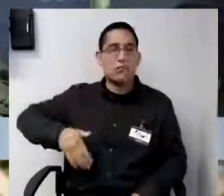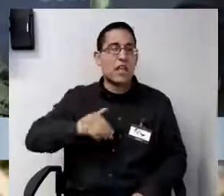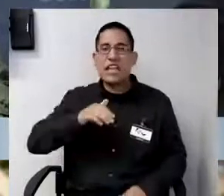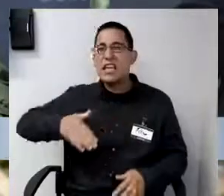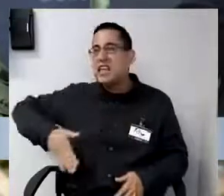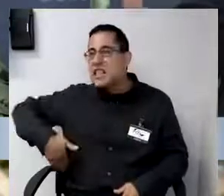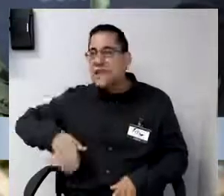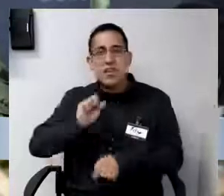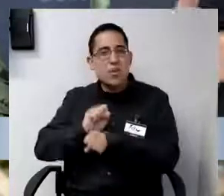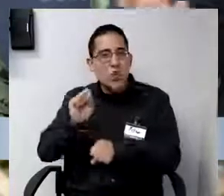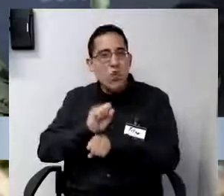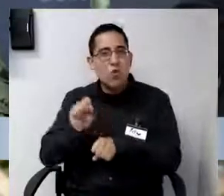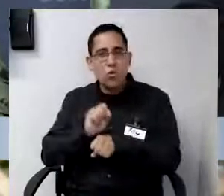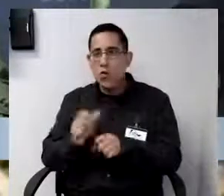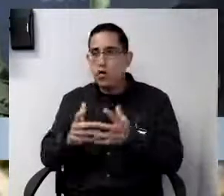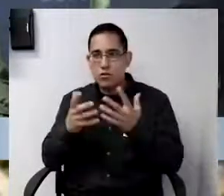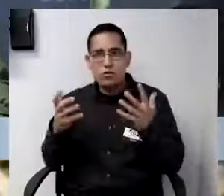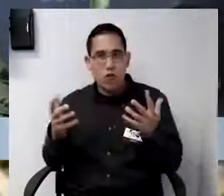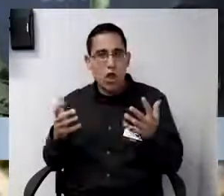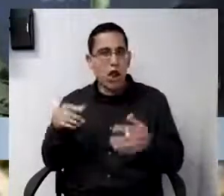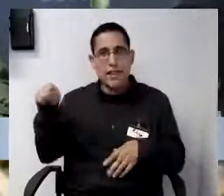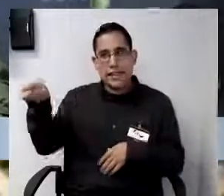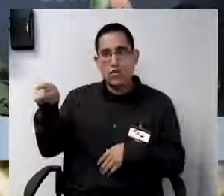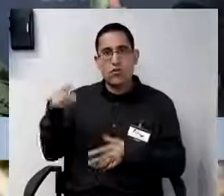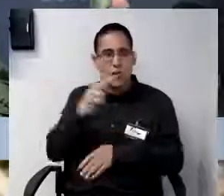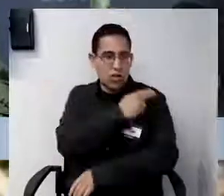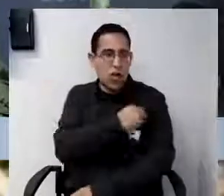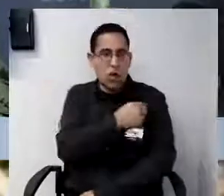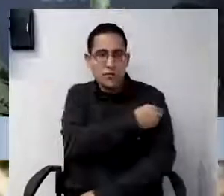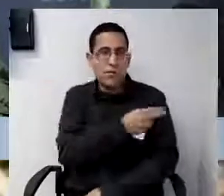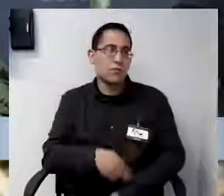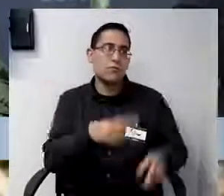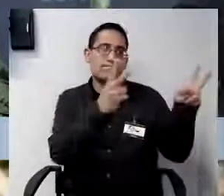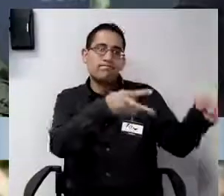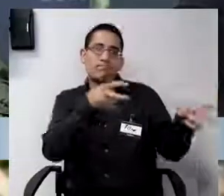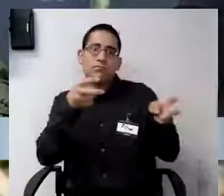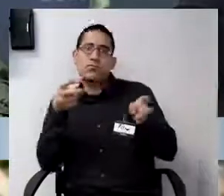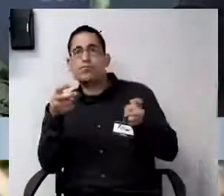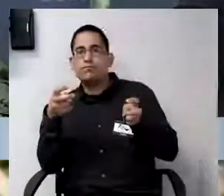course in onboarding back their bedside